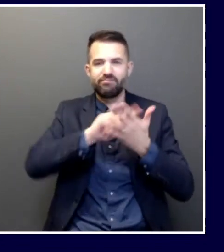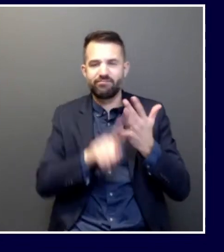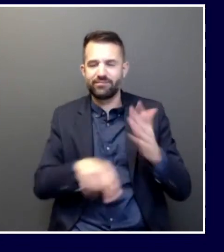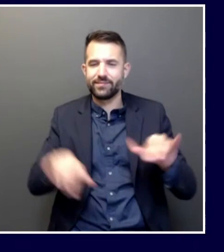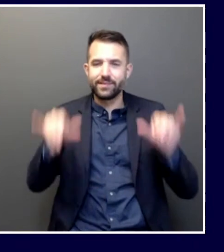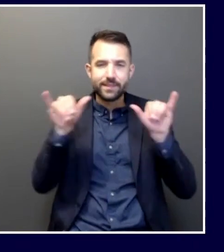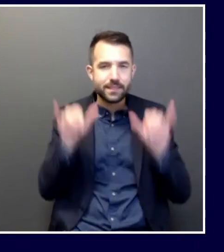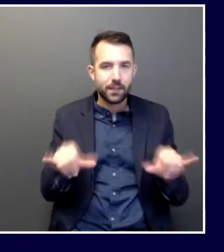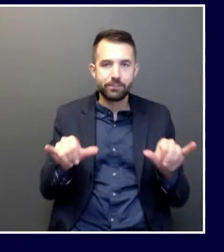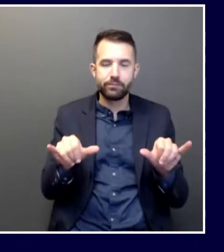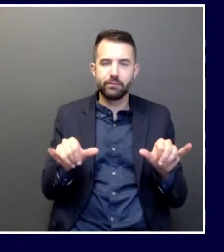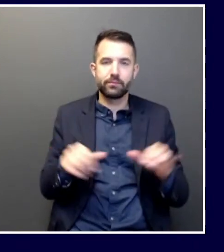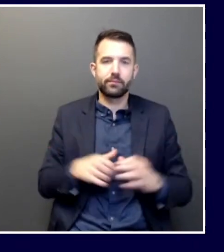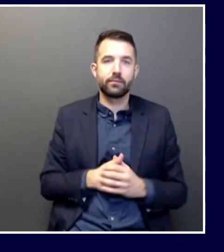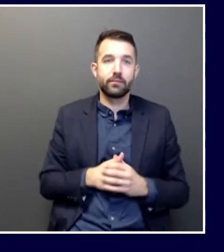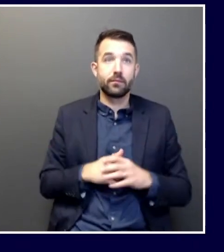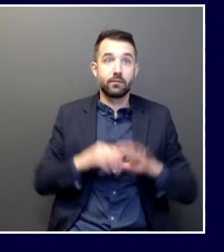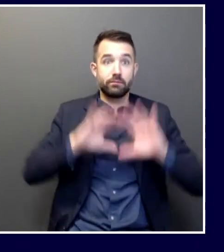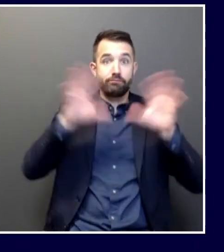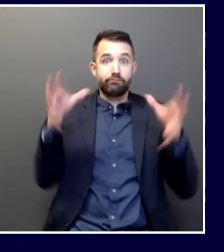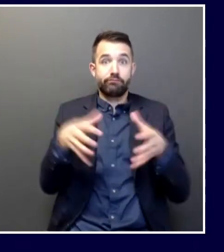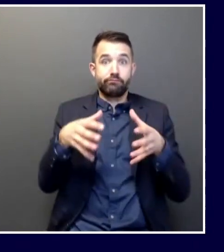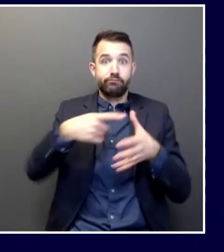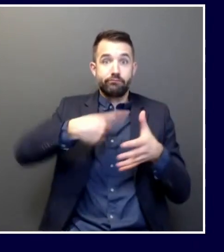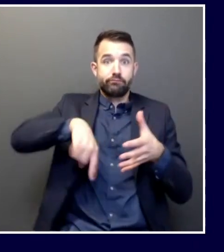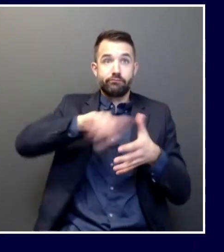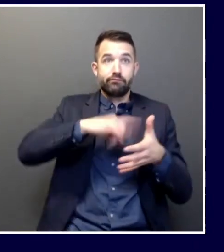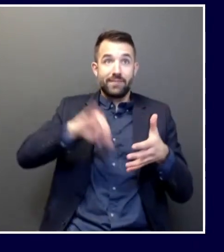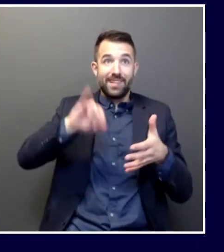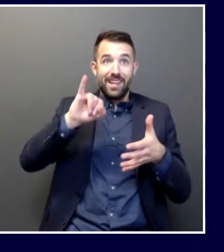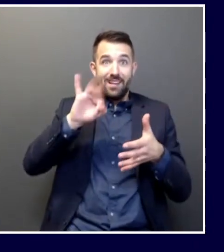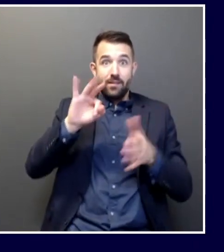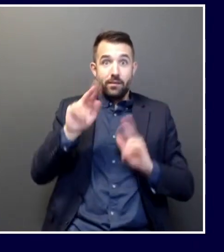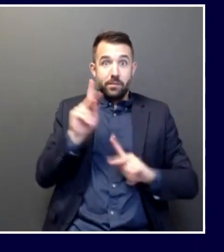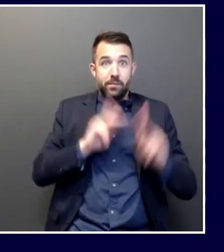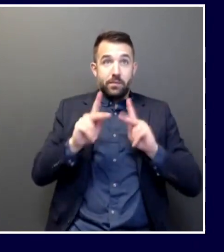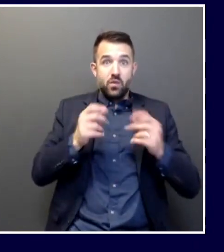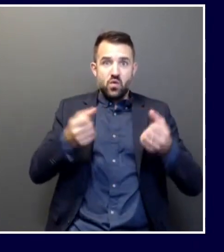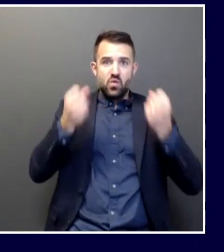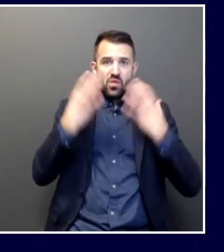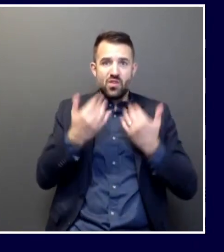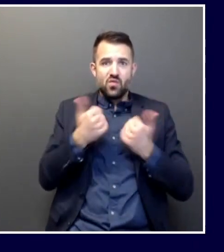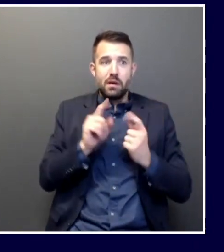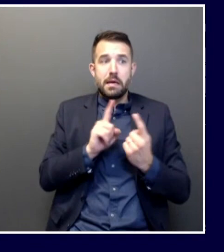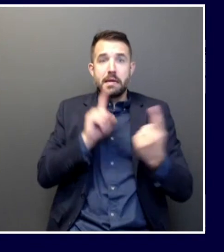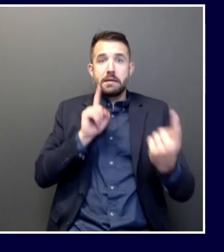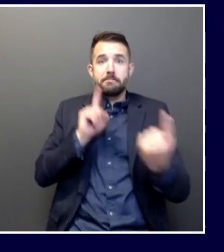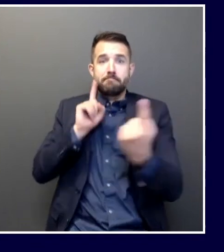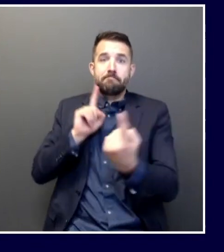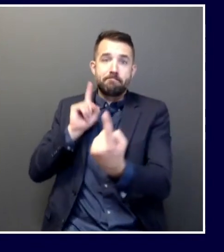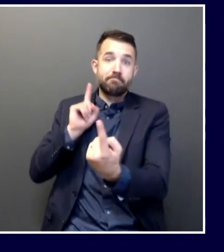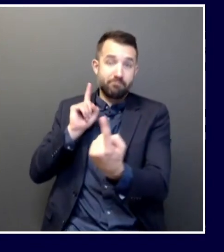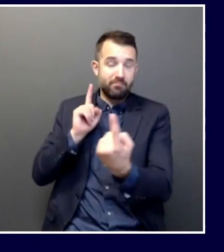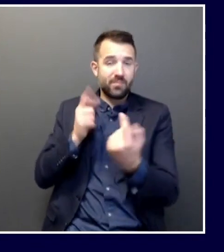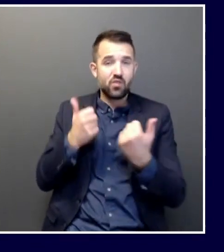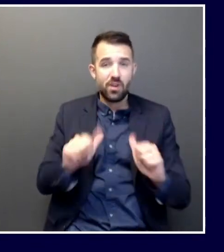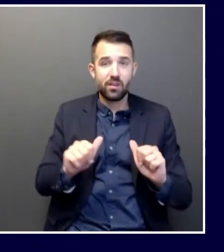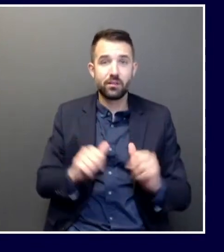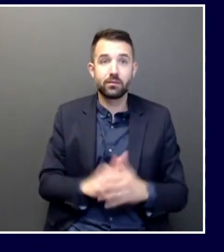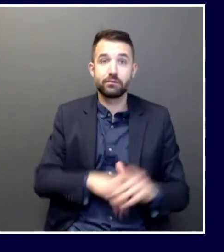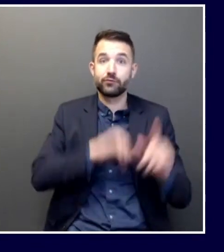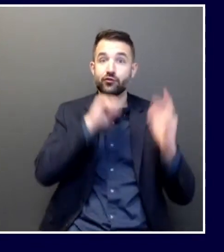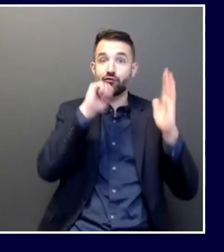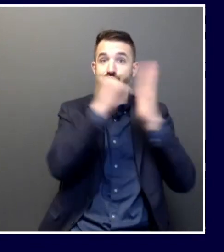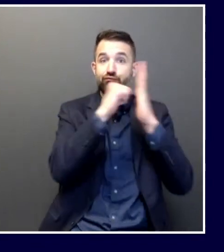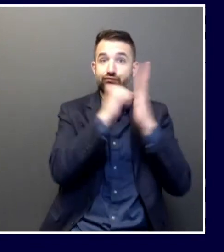be with a large group, trying to stay spaced out. When you're going to someone's house, don't get all up in their face. Try